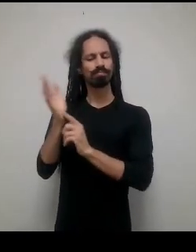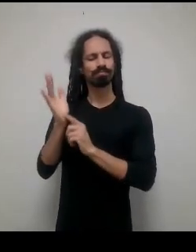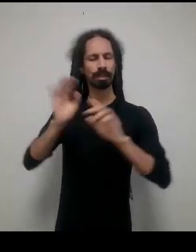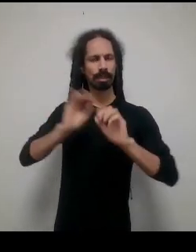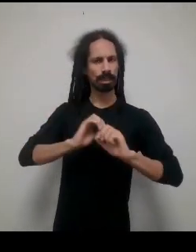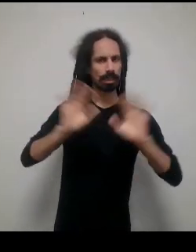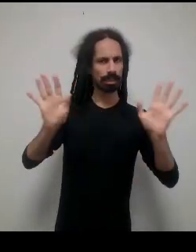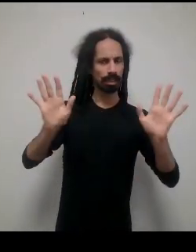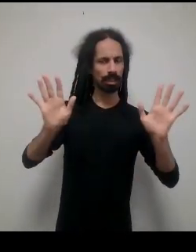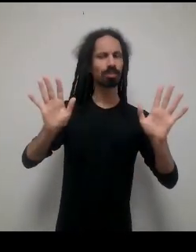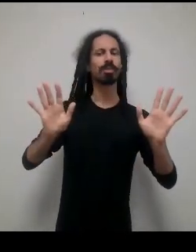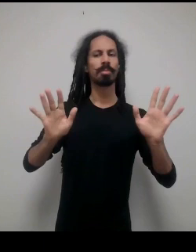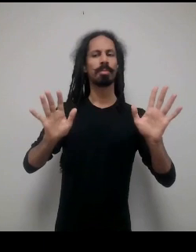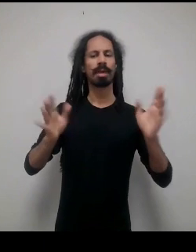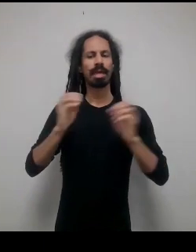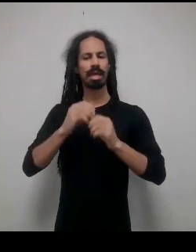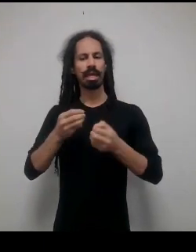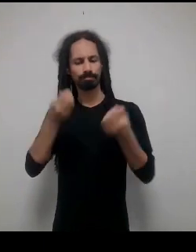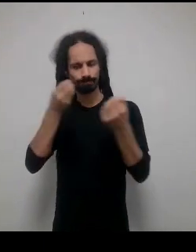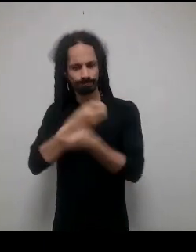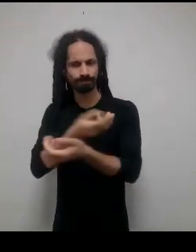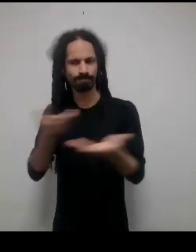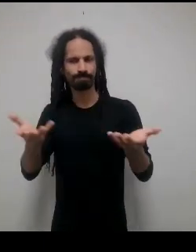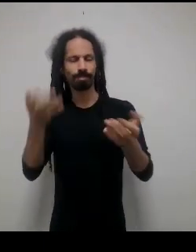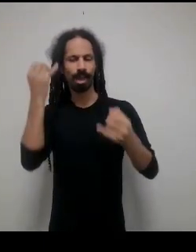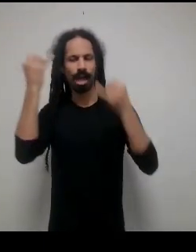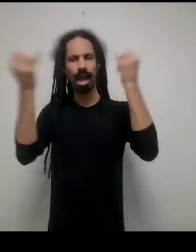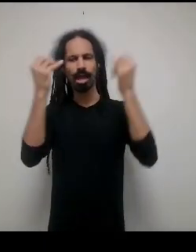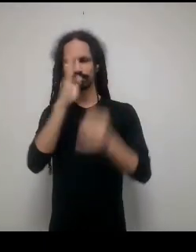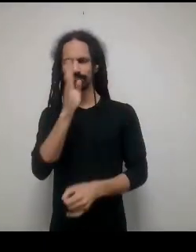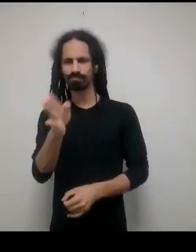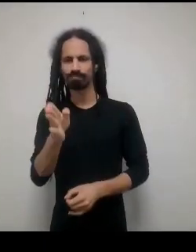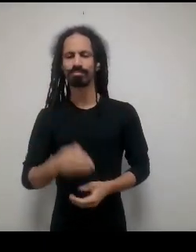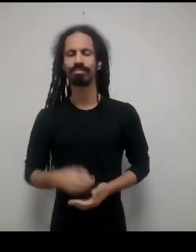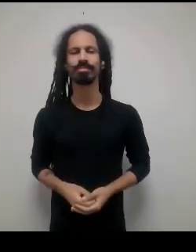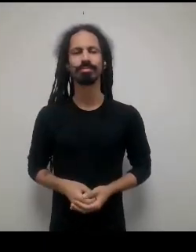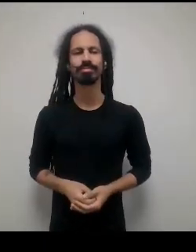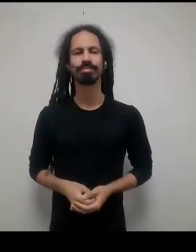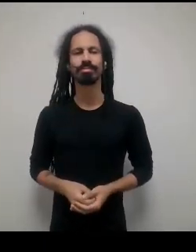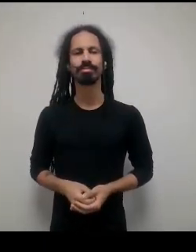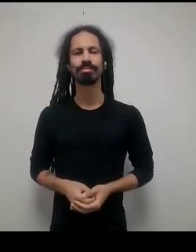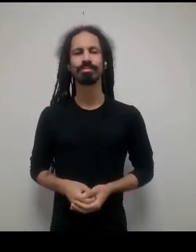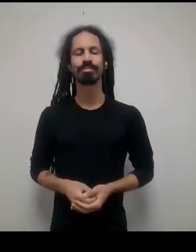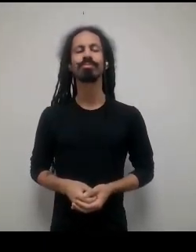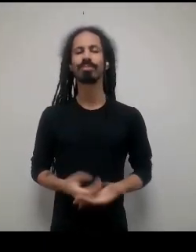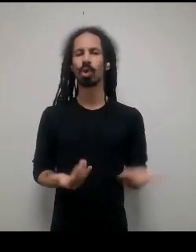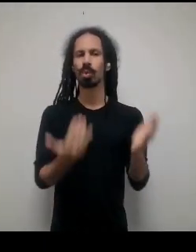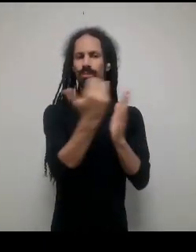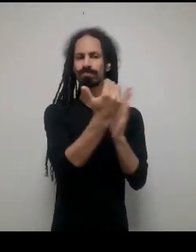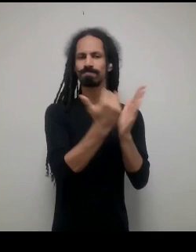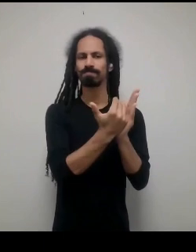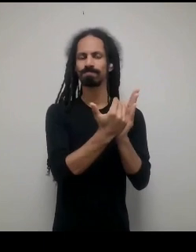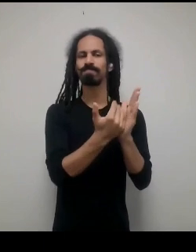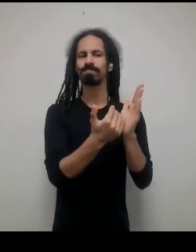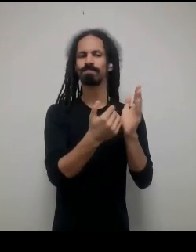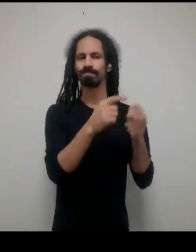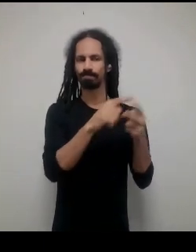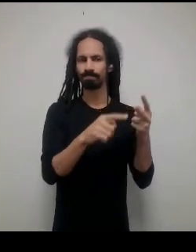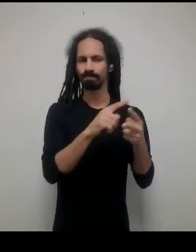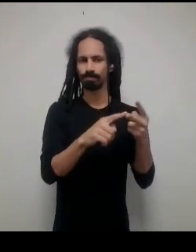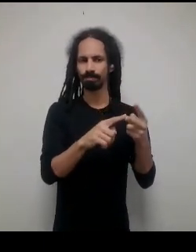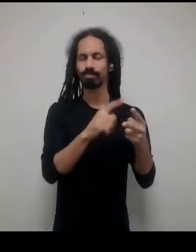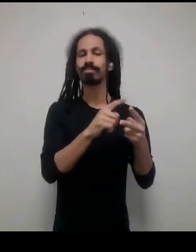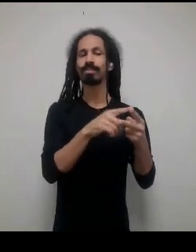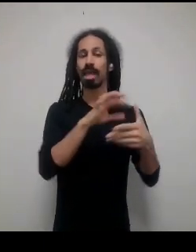your message in a convincing way. And to do that, we're going to focus on two key questions here. So we're going to focus on the